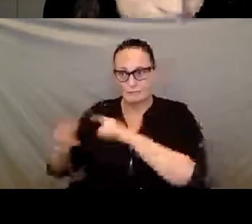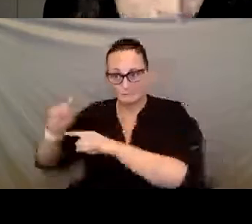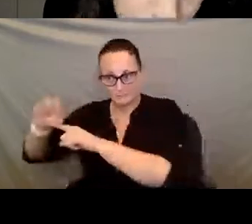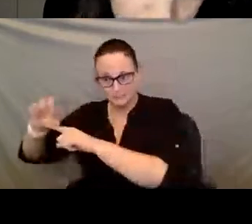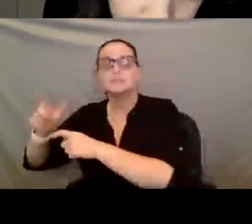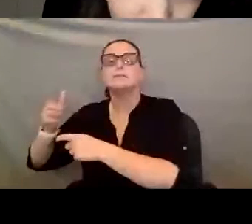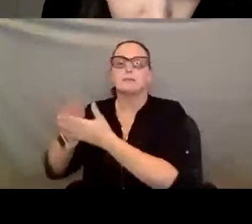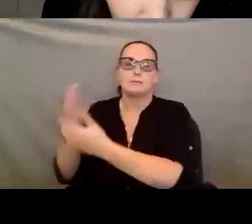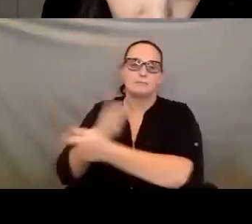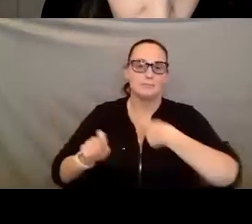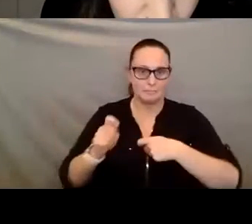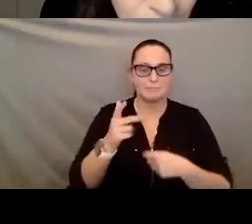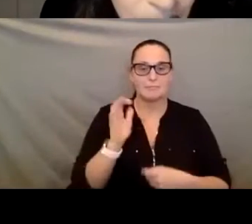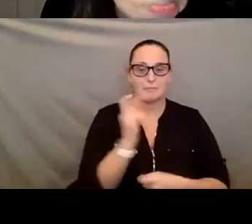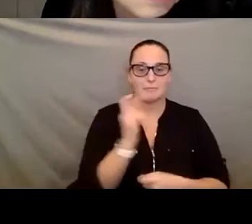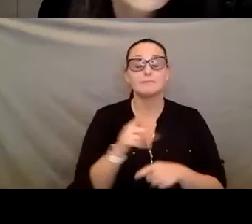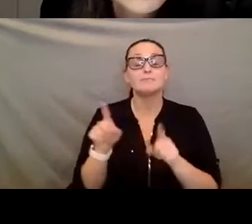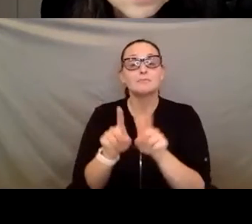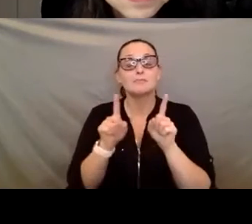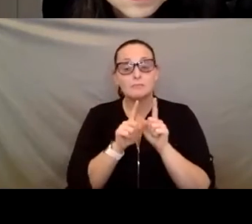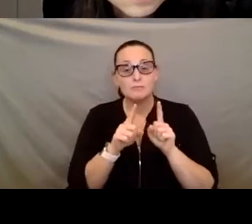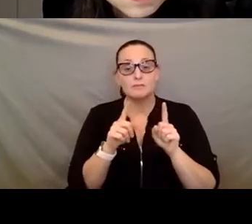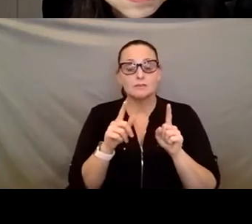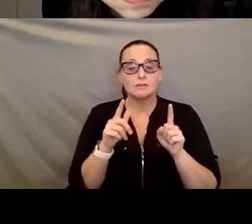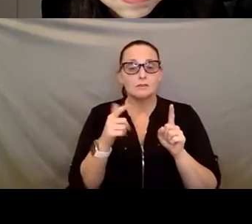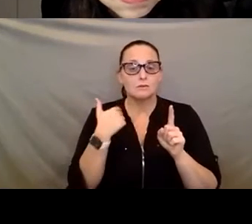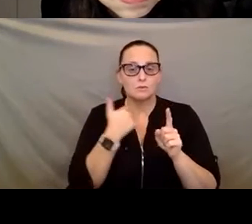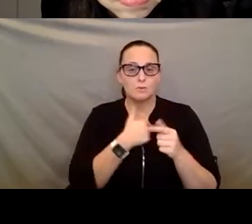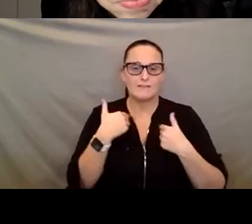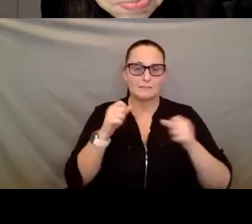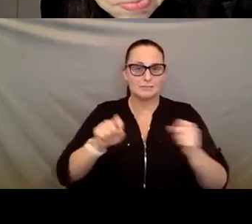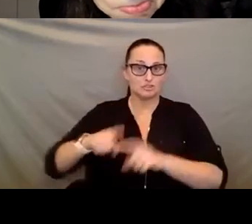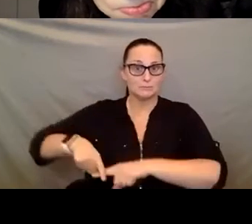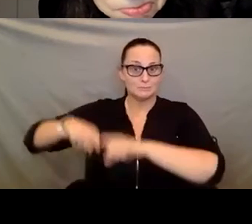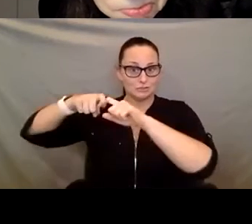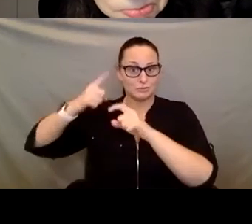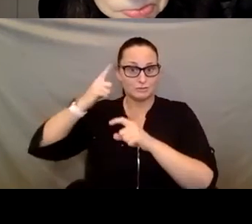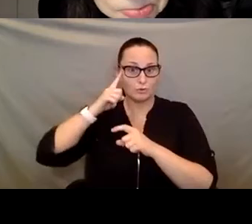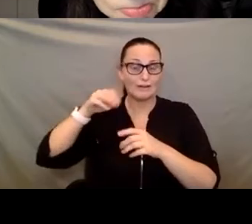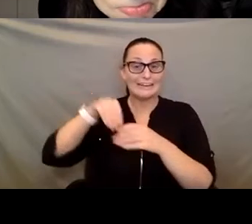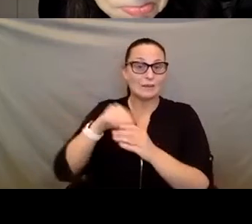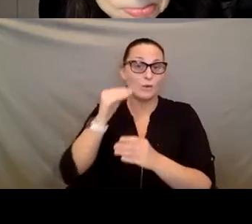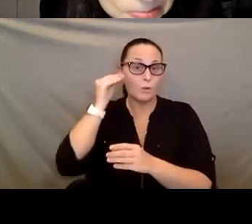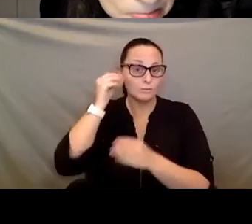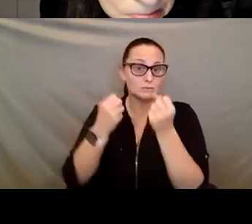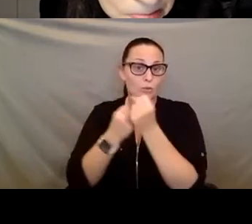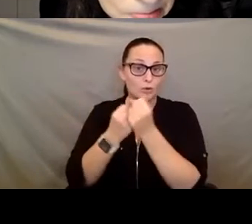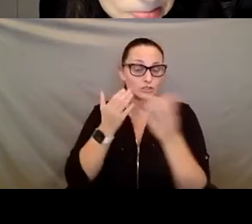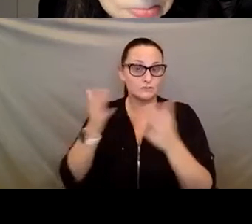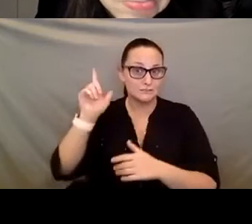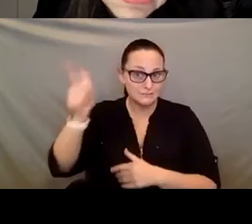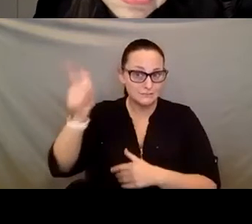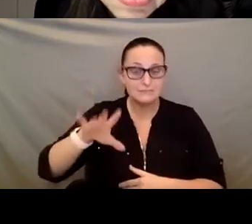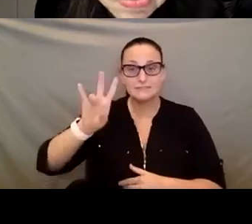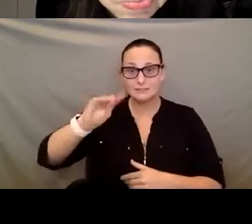restored. We also ended, there was a potential suspension of in-home support services down the road, 7%